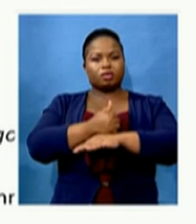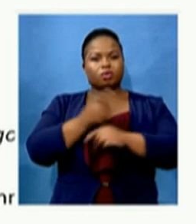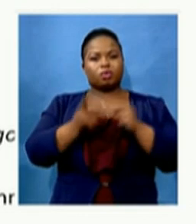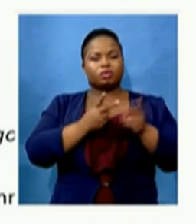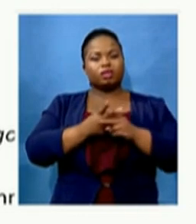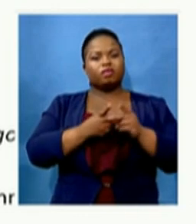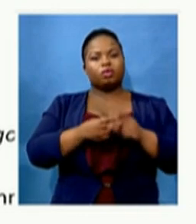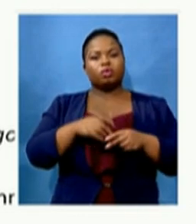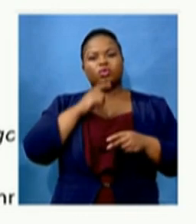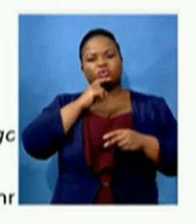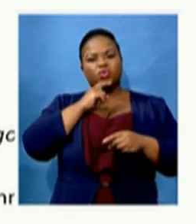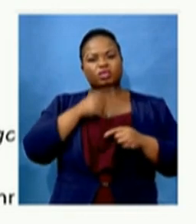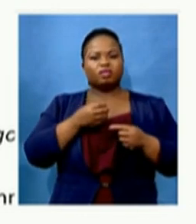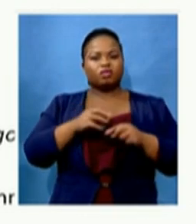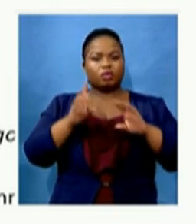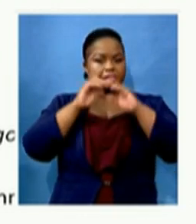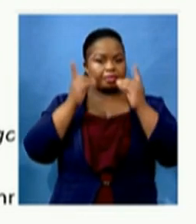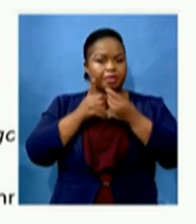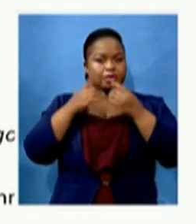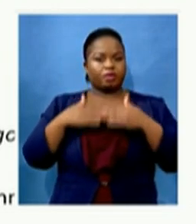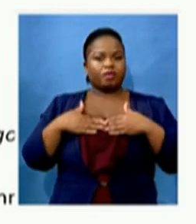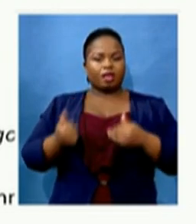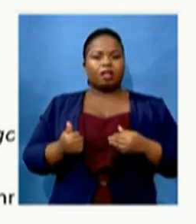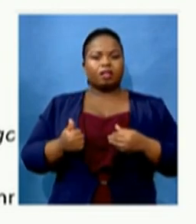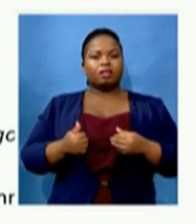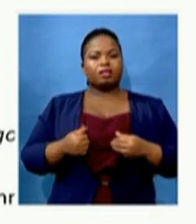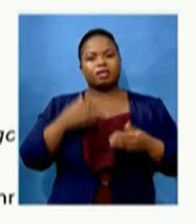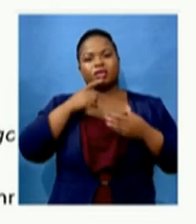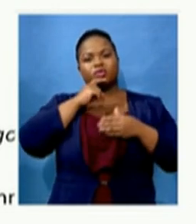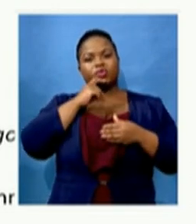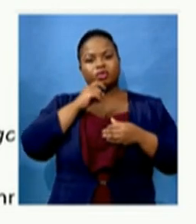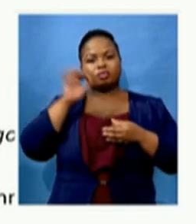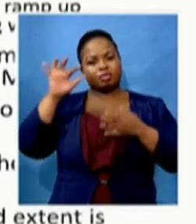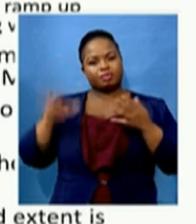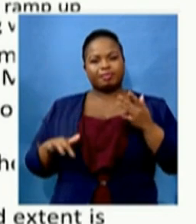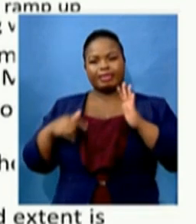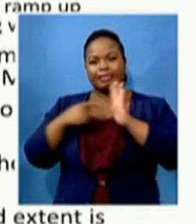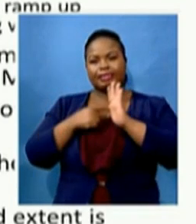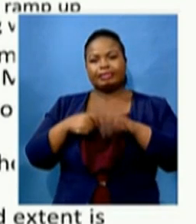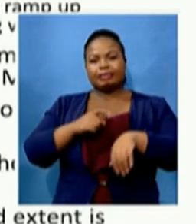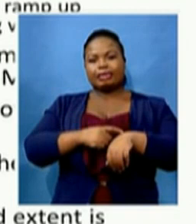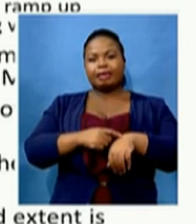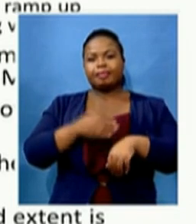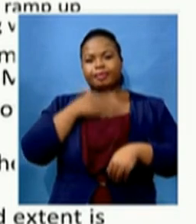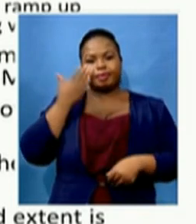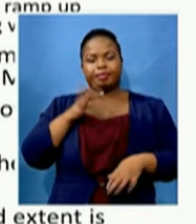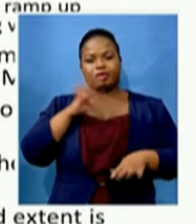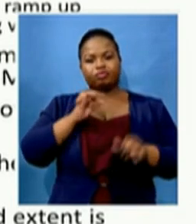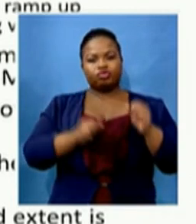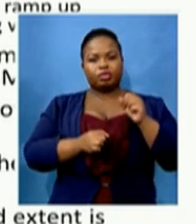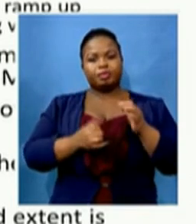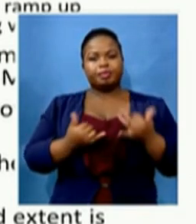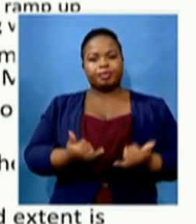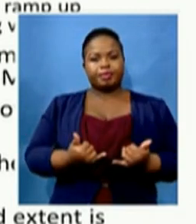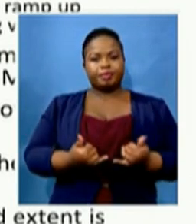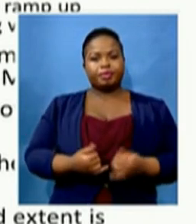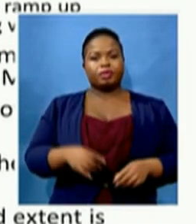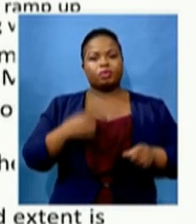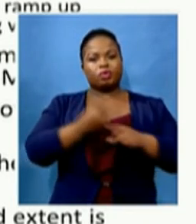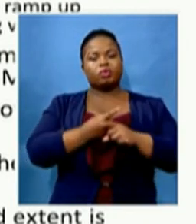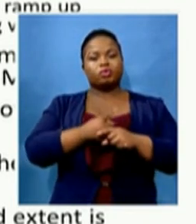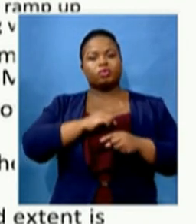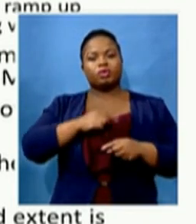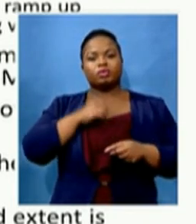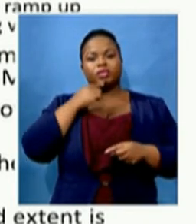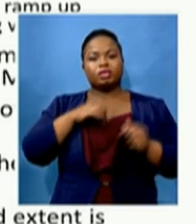go through them for the sake of time. I'd just like to wrap up by emphasizing that the initial social distancing and lockdown measures have worked